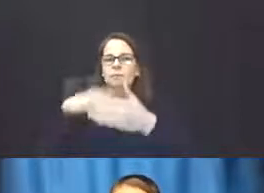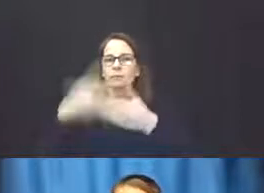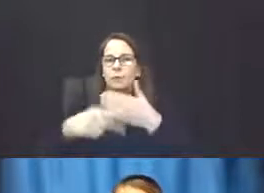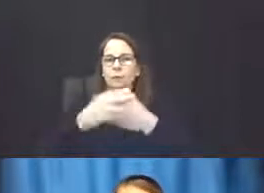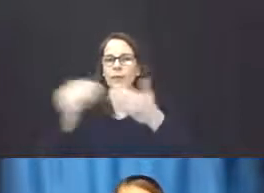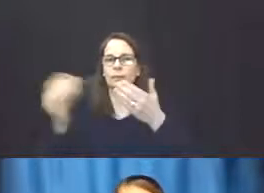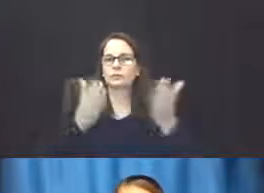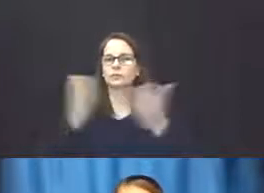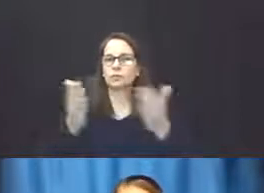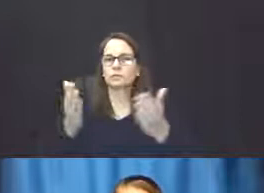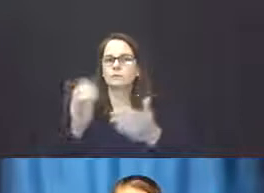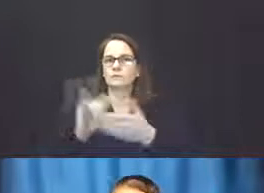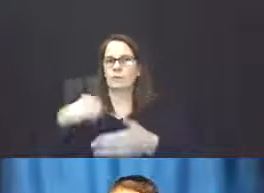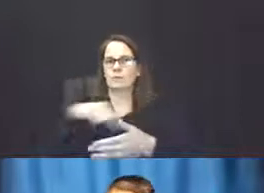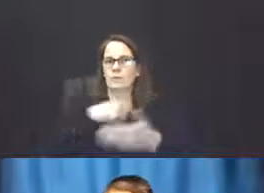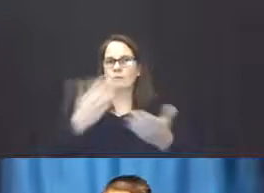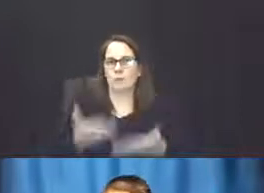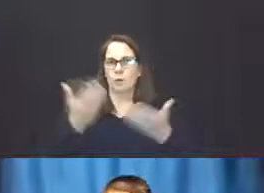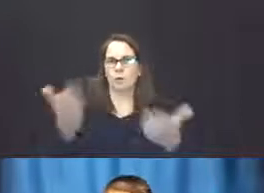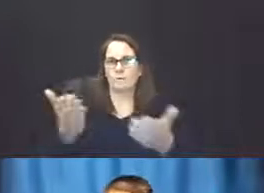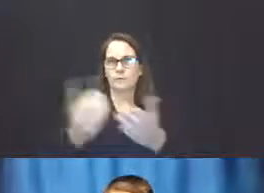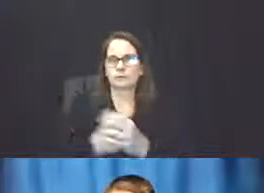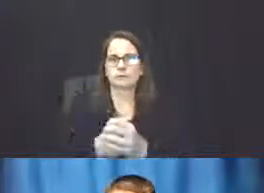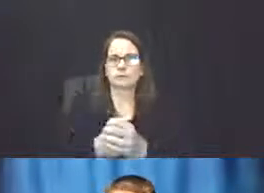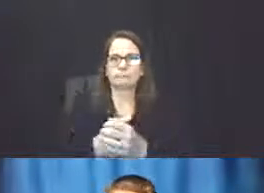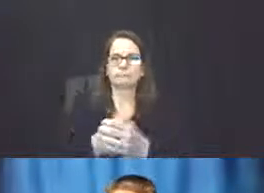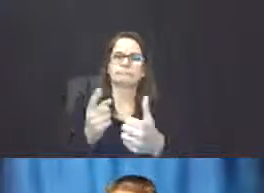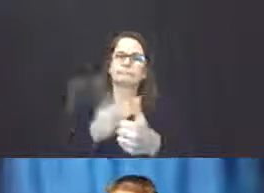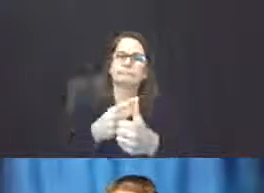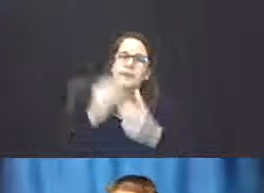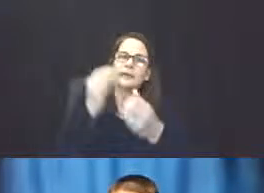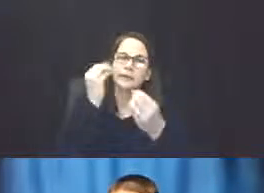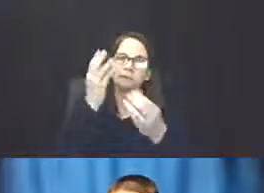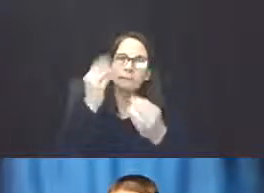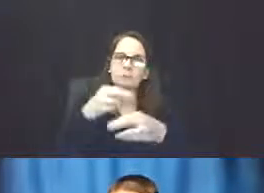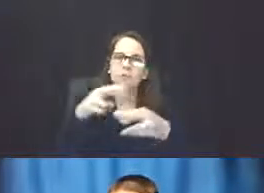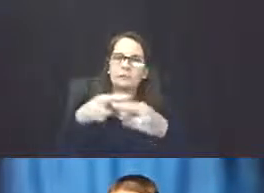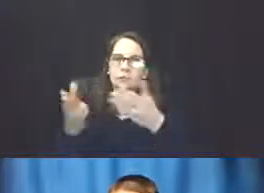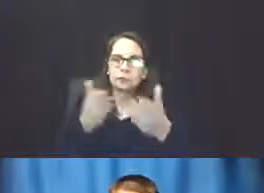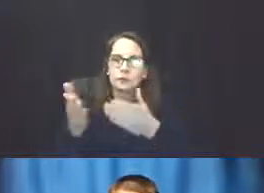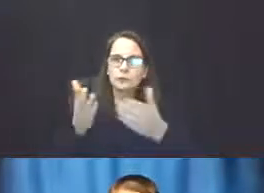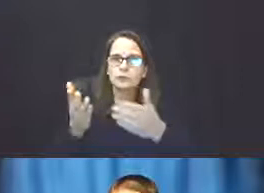So just explaining a couple of the different programs and services that we offer.